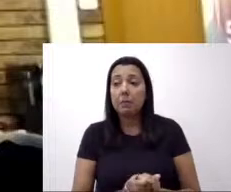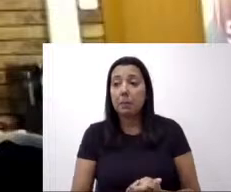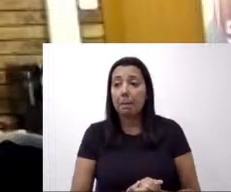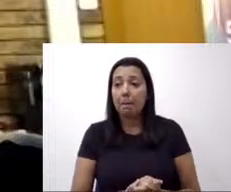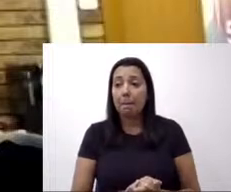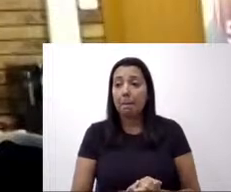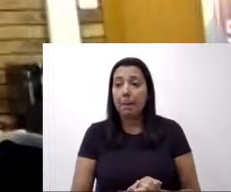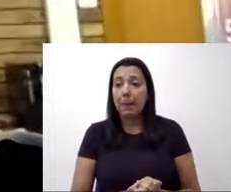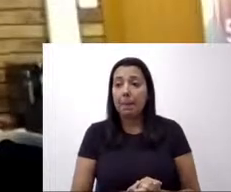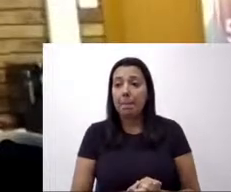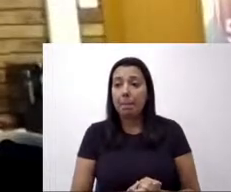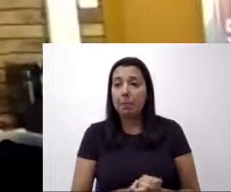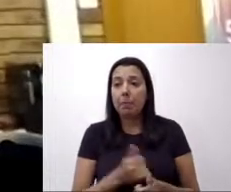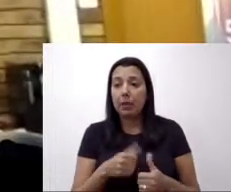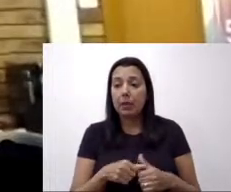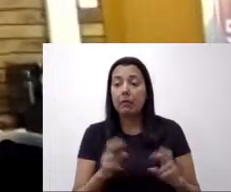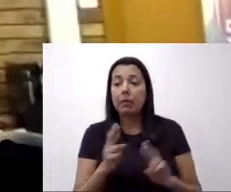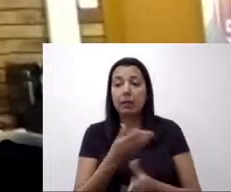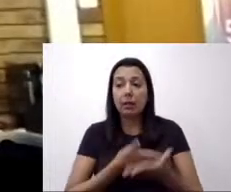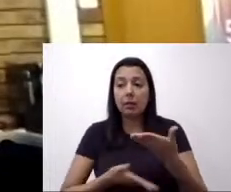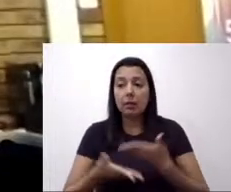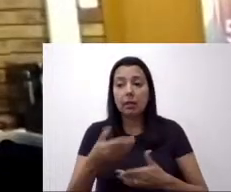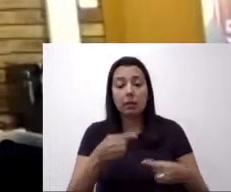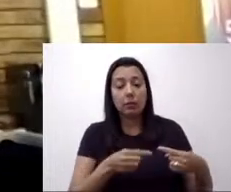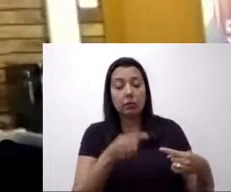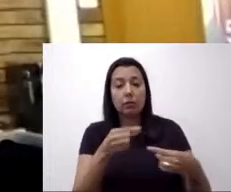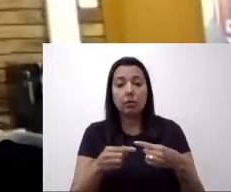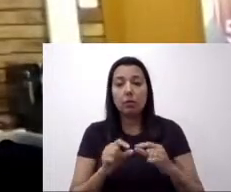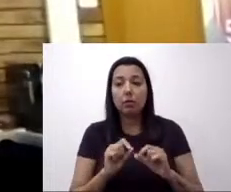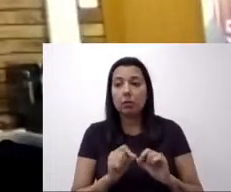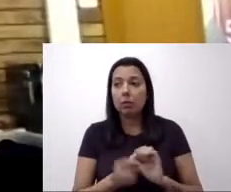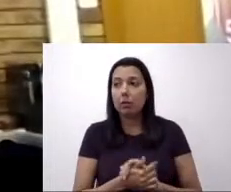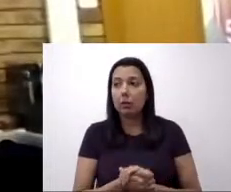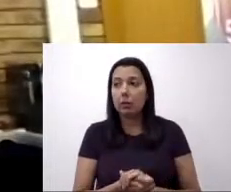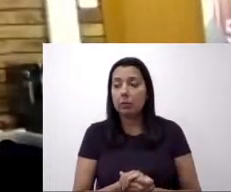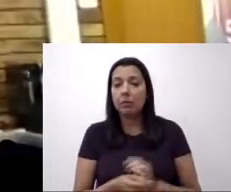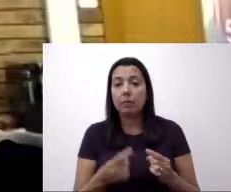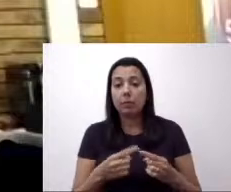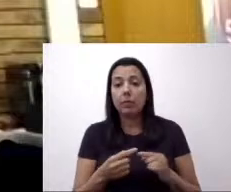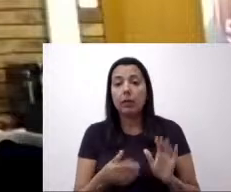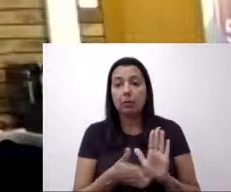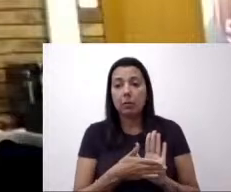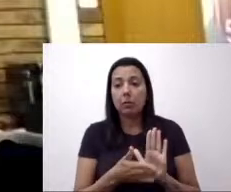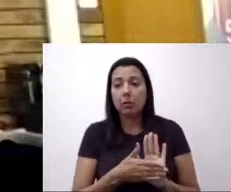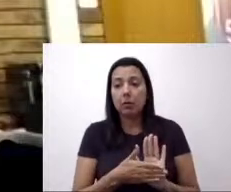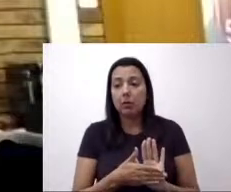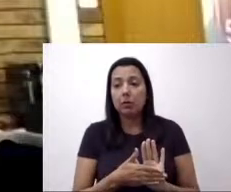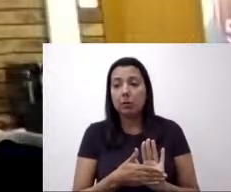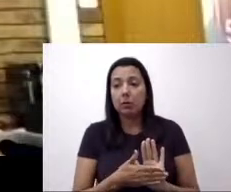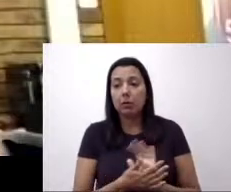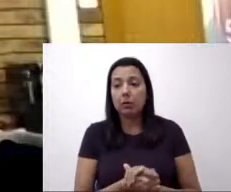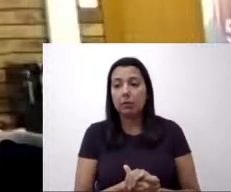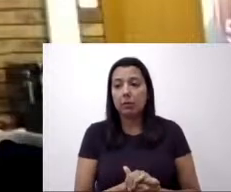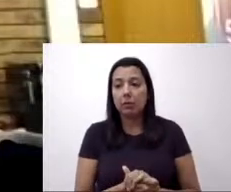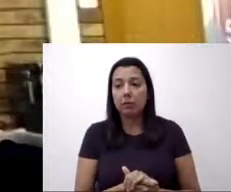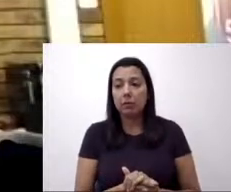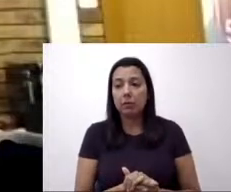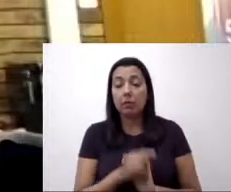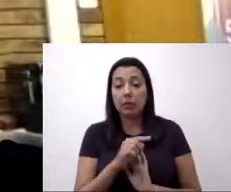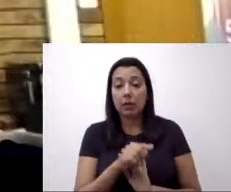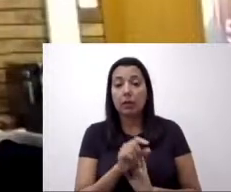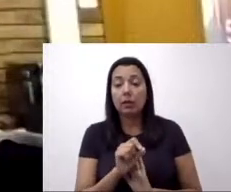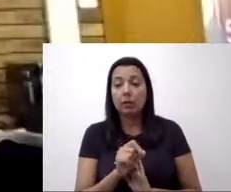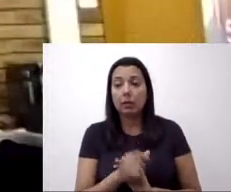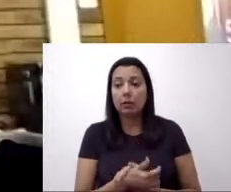involved in the discussion about this proposal or this alternative. So this is